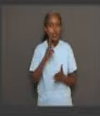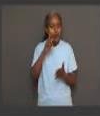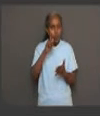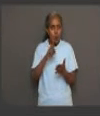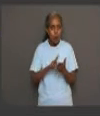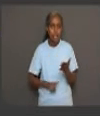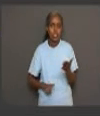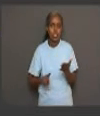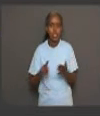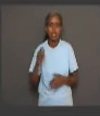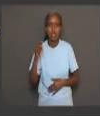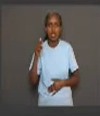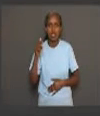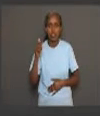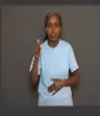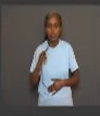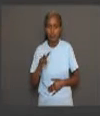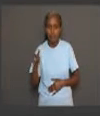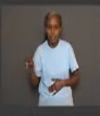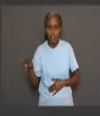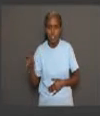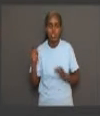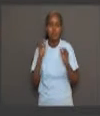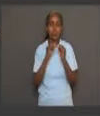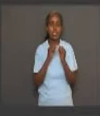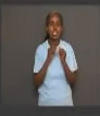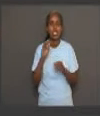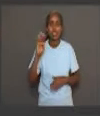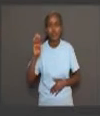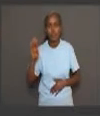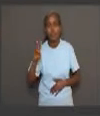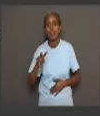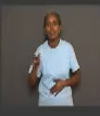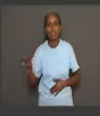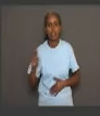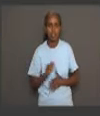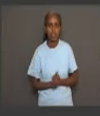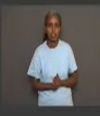is A vector plus B vector?